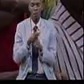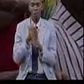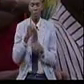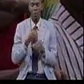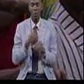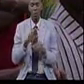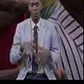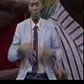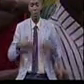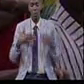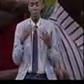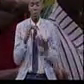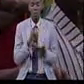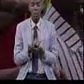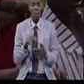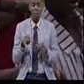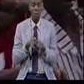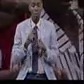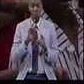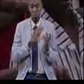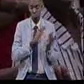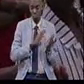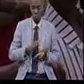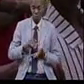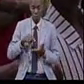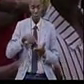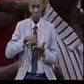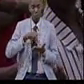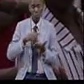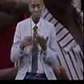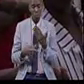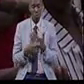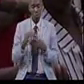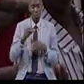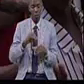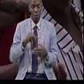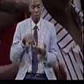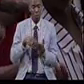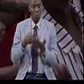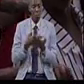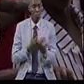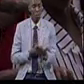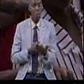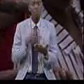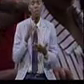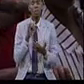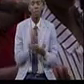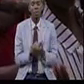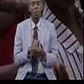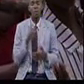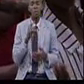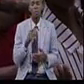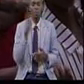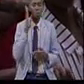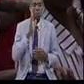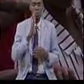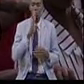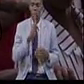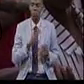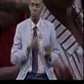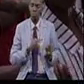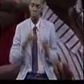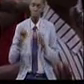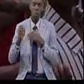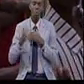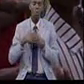place, you are going out as a revived person. You are going out with fire. You become a